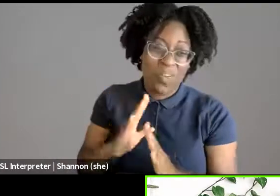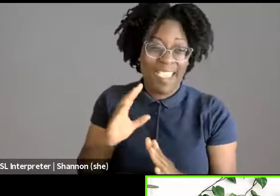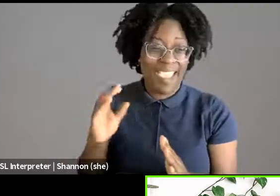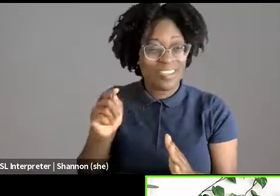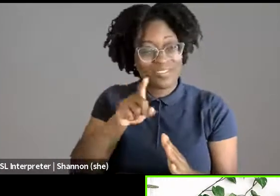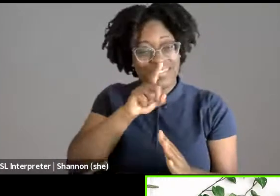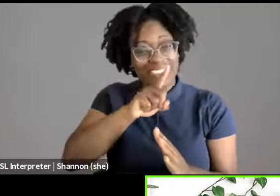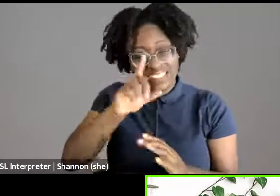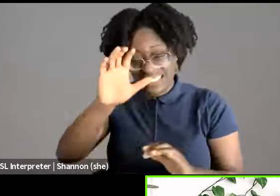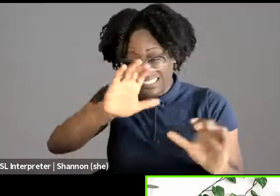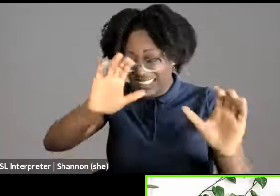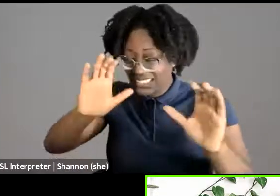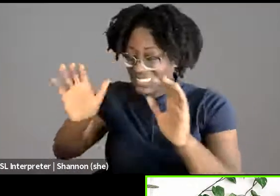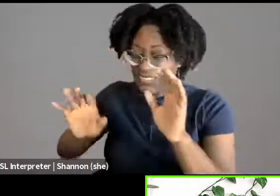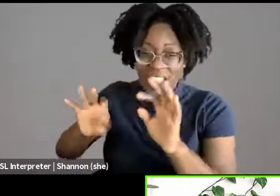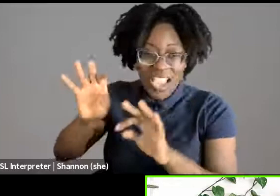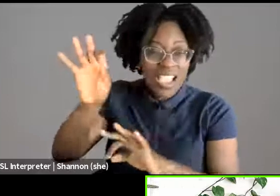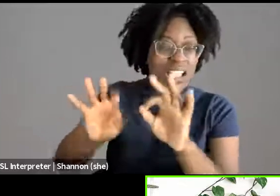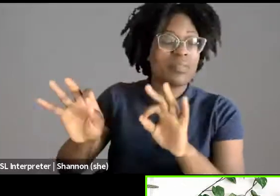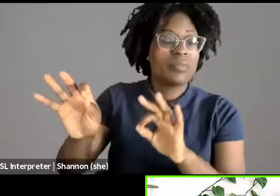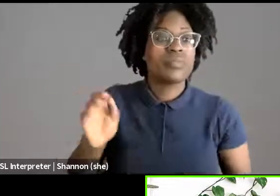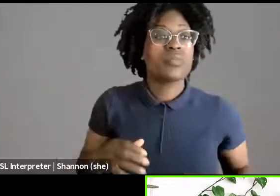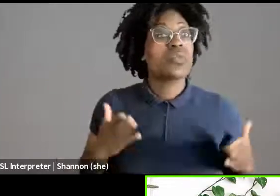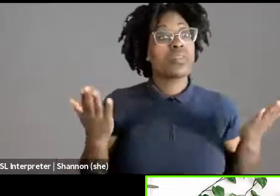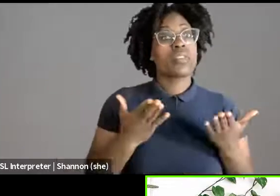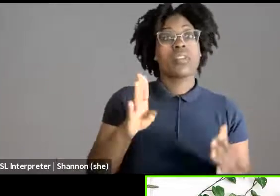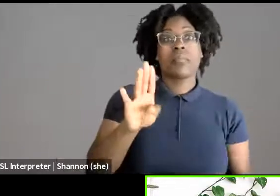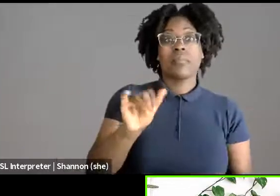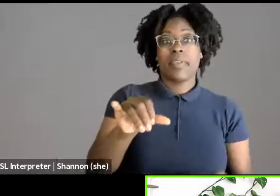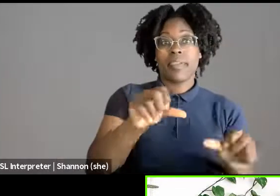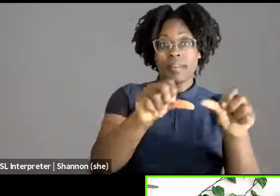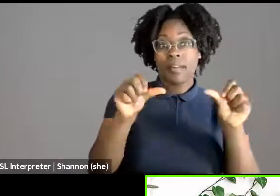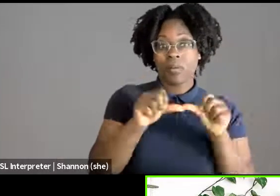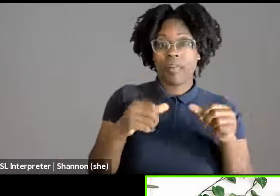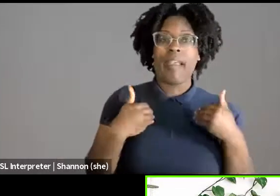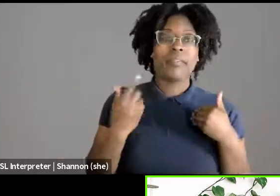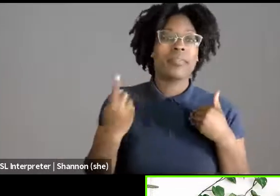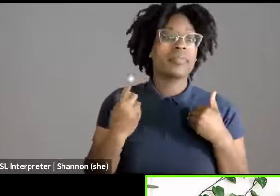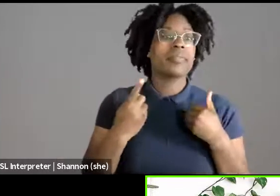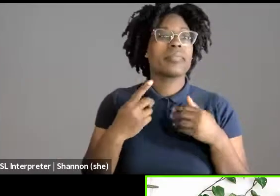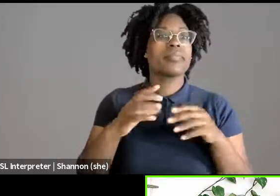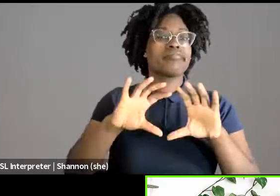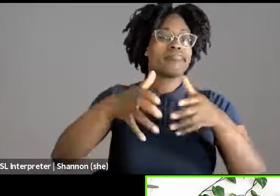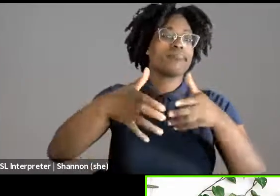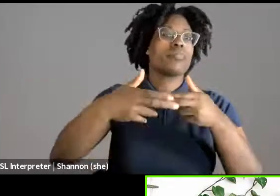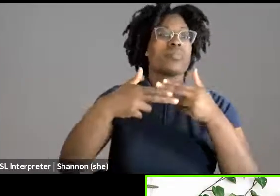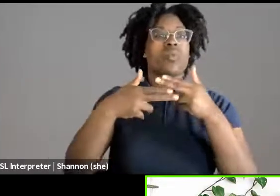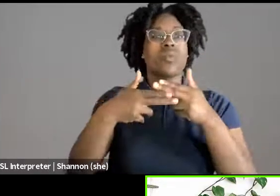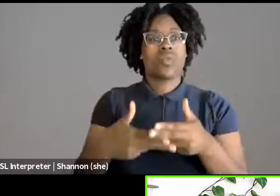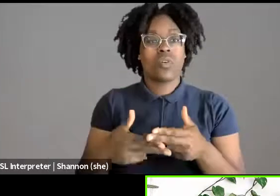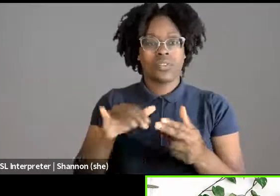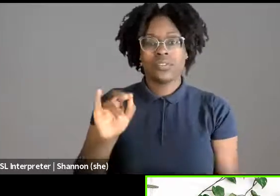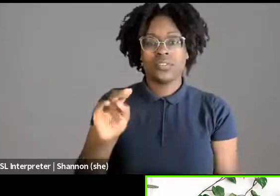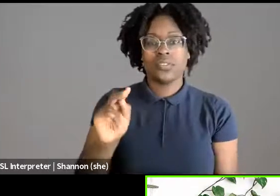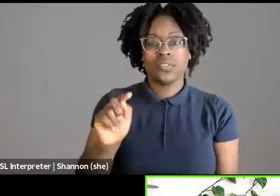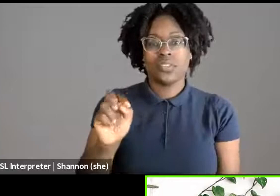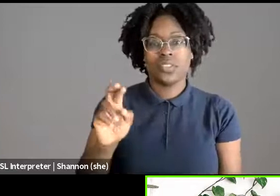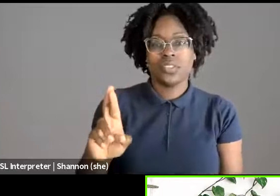in the Bay Area, we have something called the Intertribal Friendship House. This is a kind of a pillar